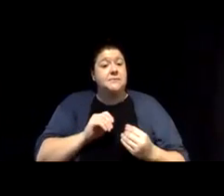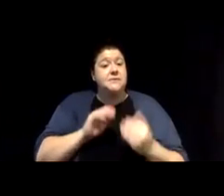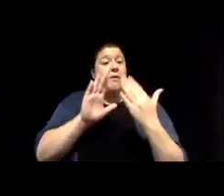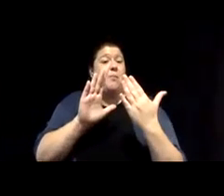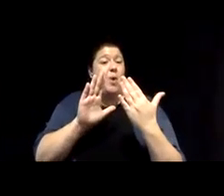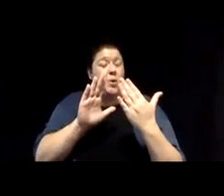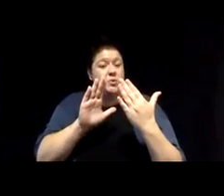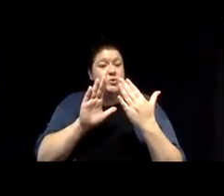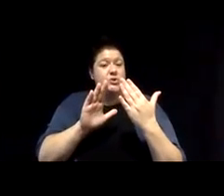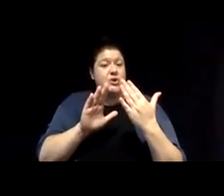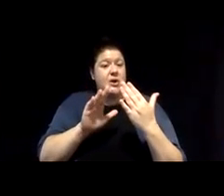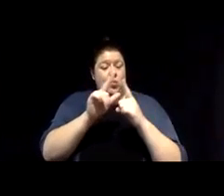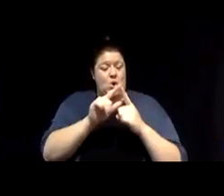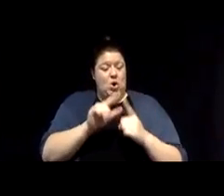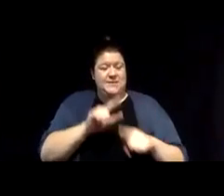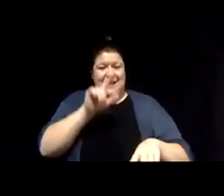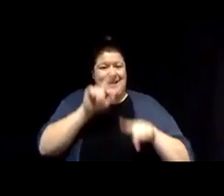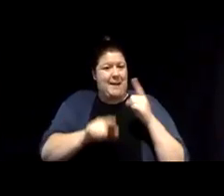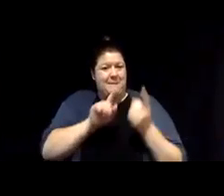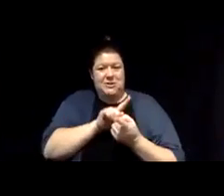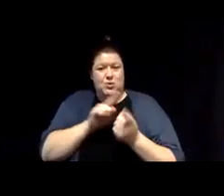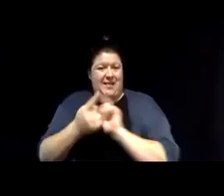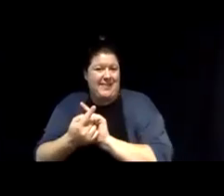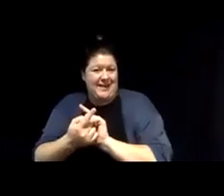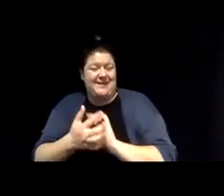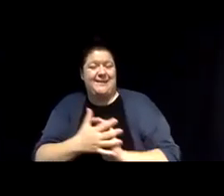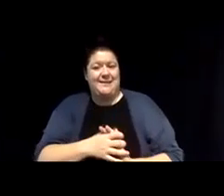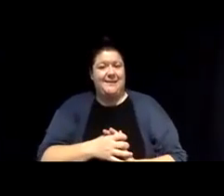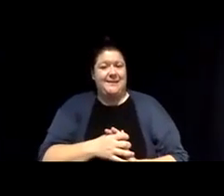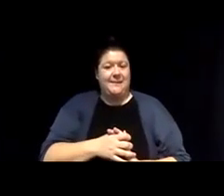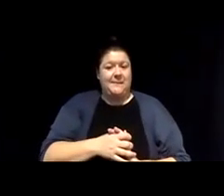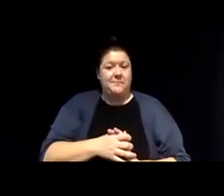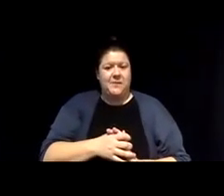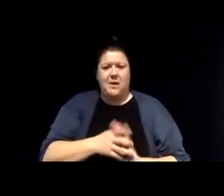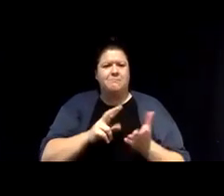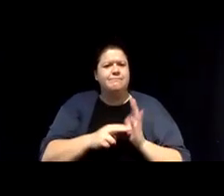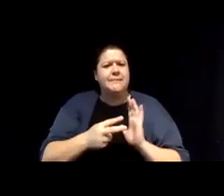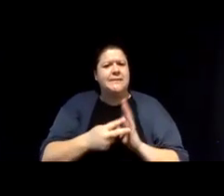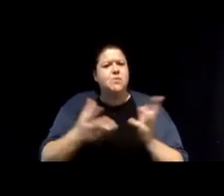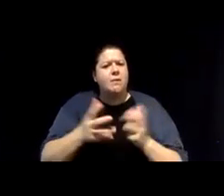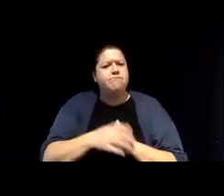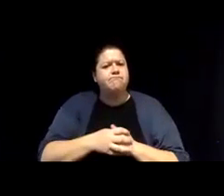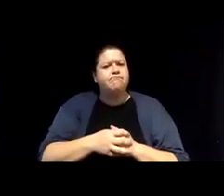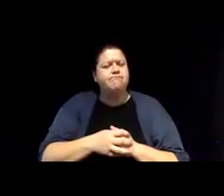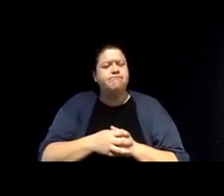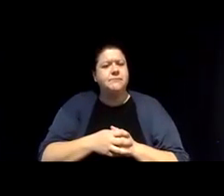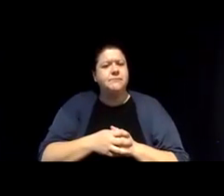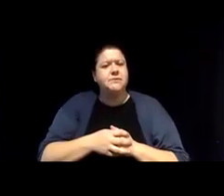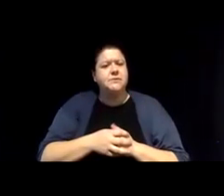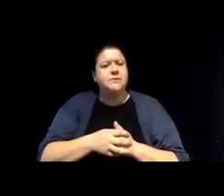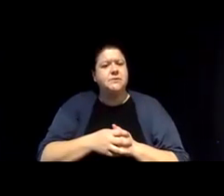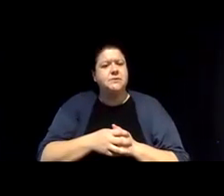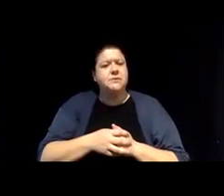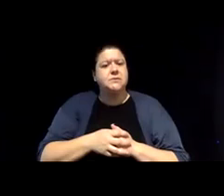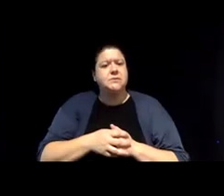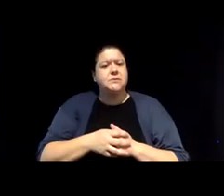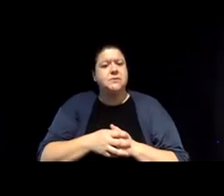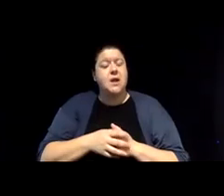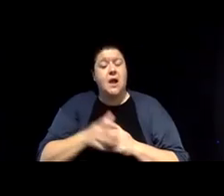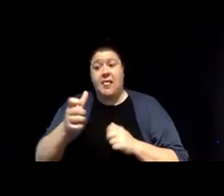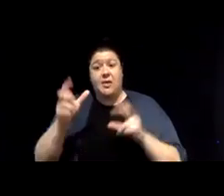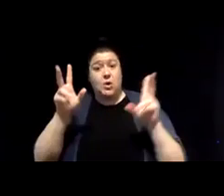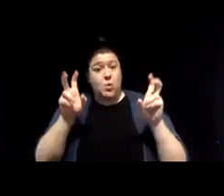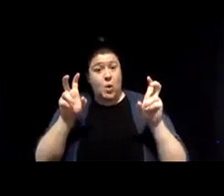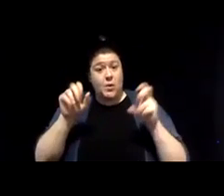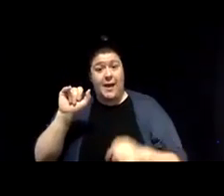untranslatable words. Okay, and what are untranslatable words? To quote from the